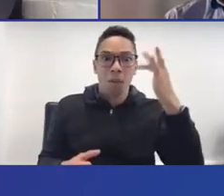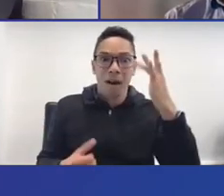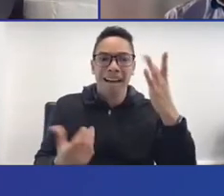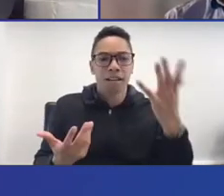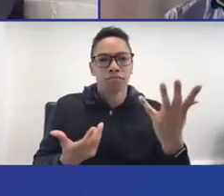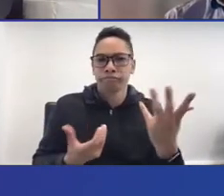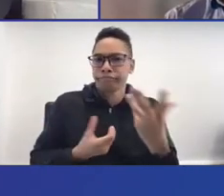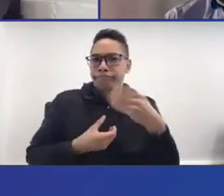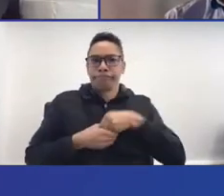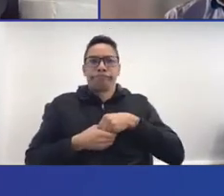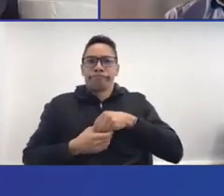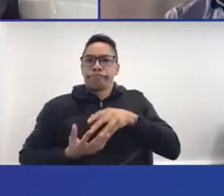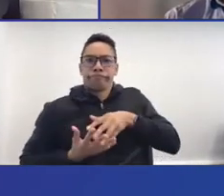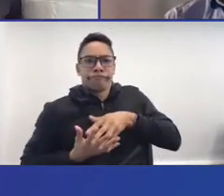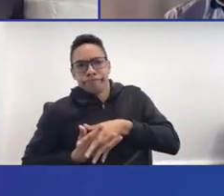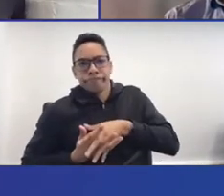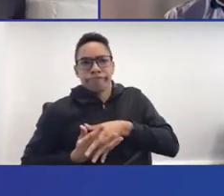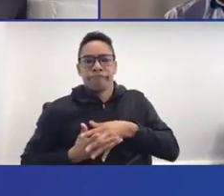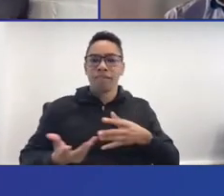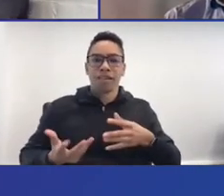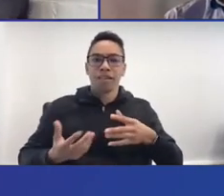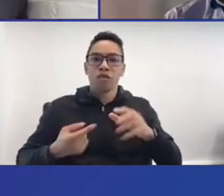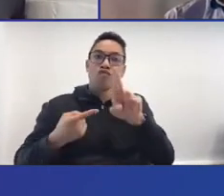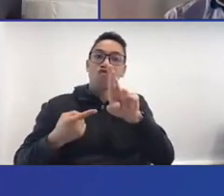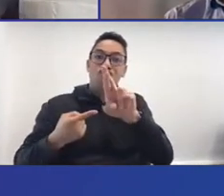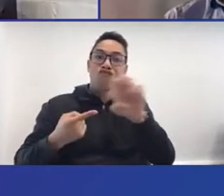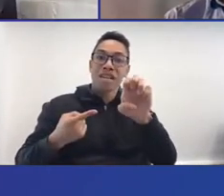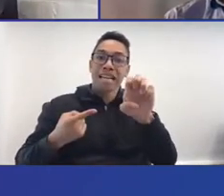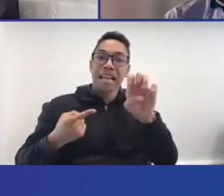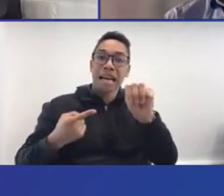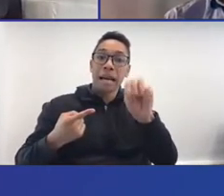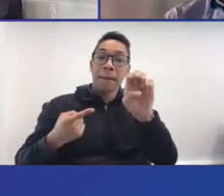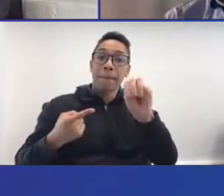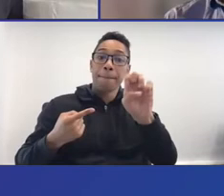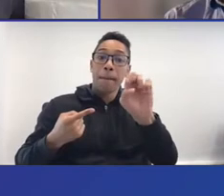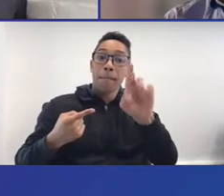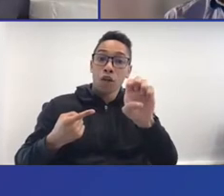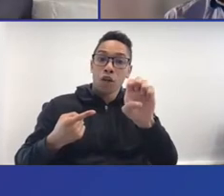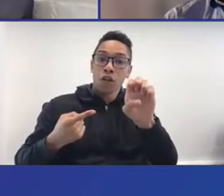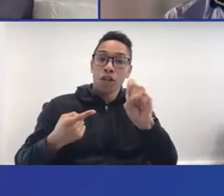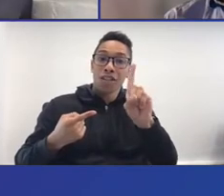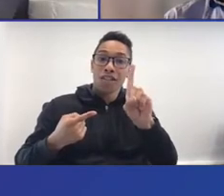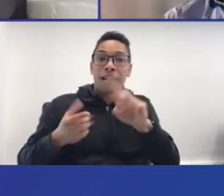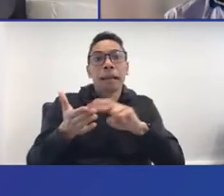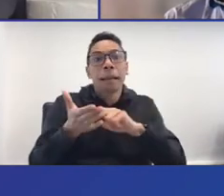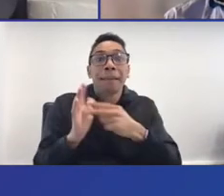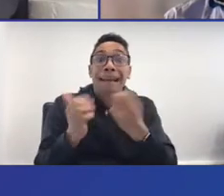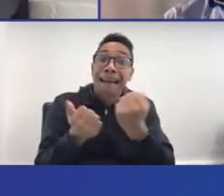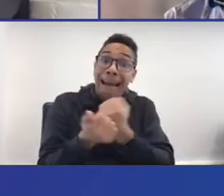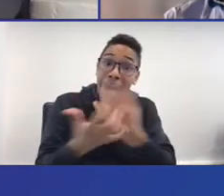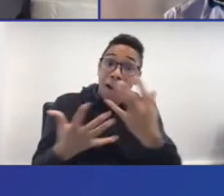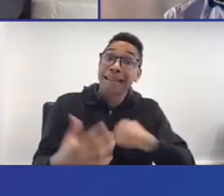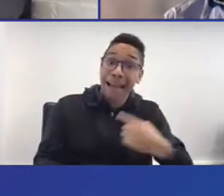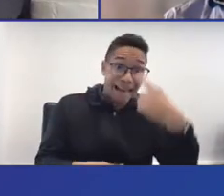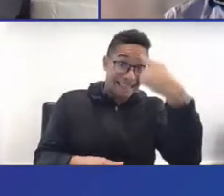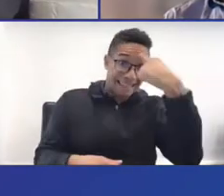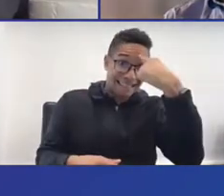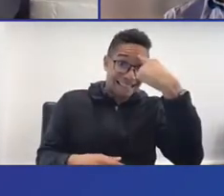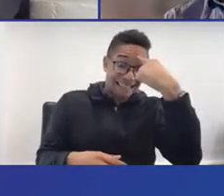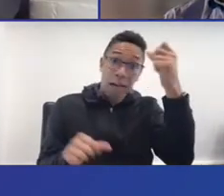It's remember. That means that everything that I can think of that I quote unquote remember is a part of